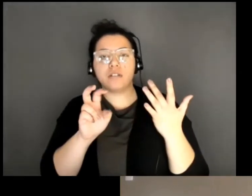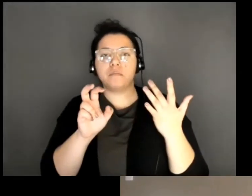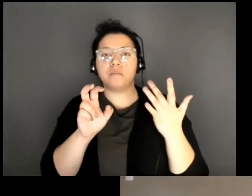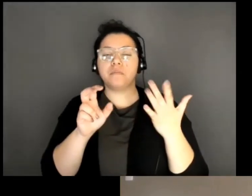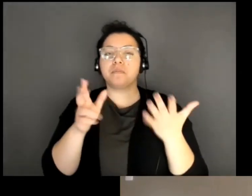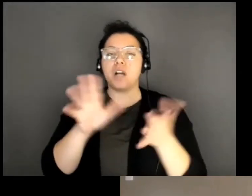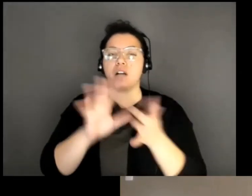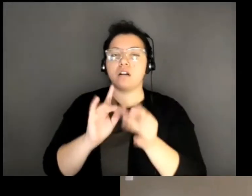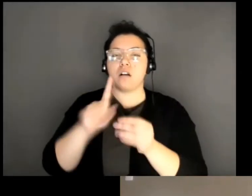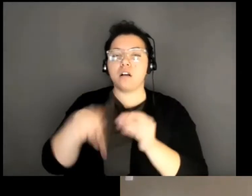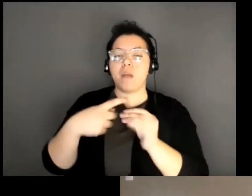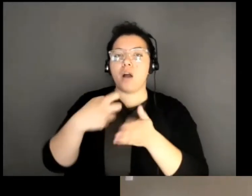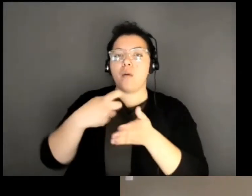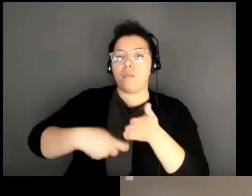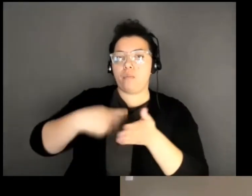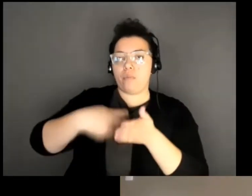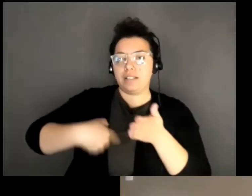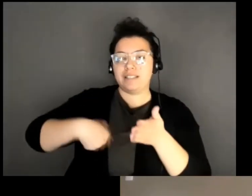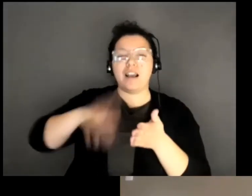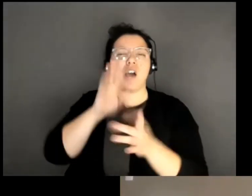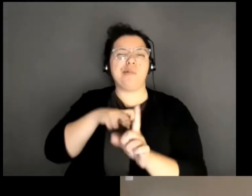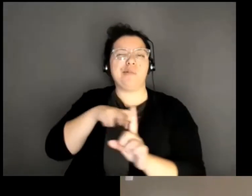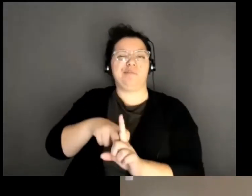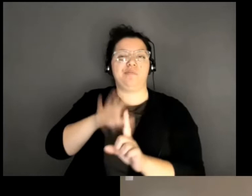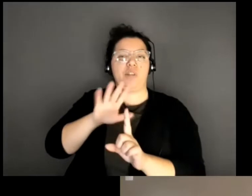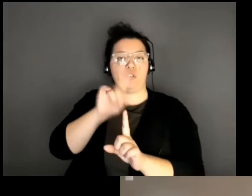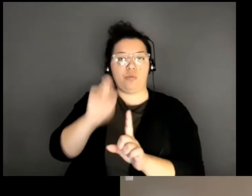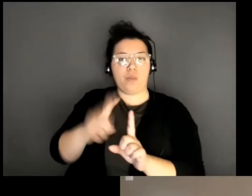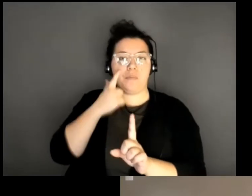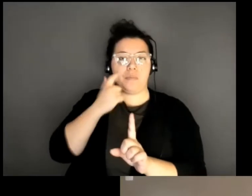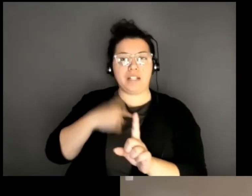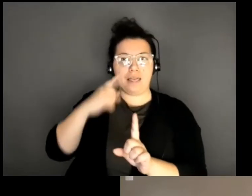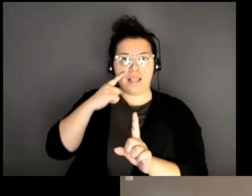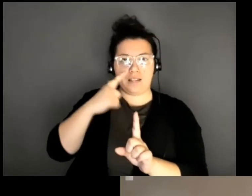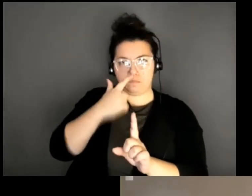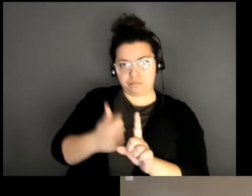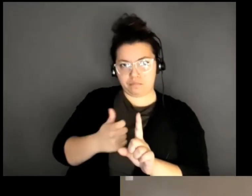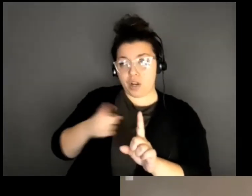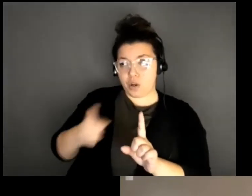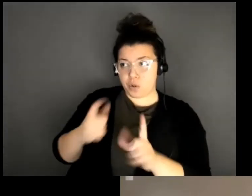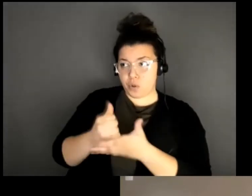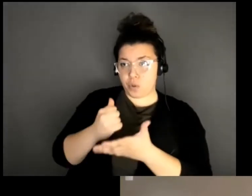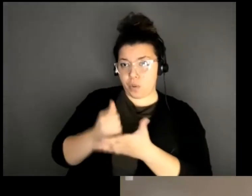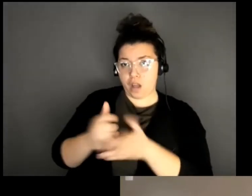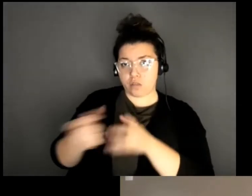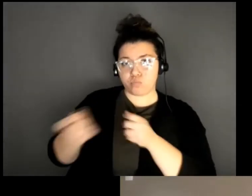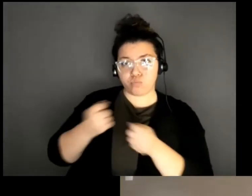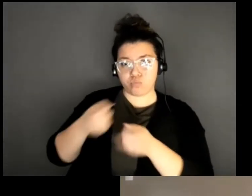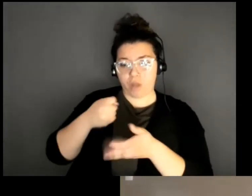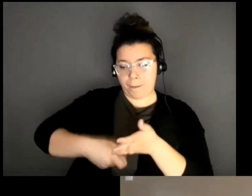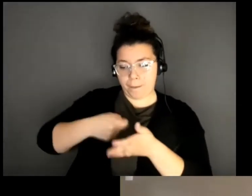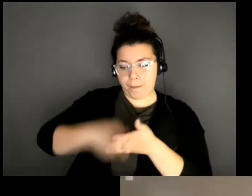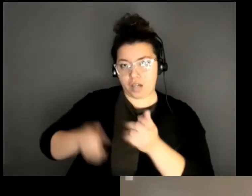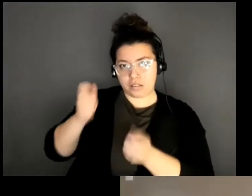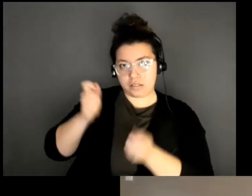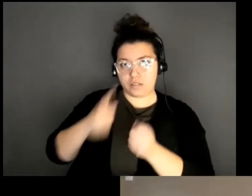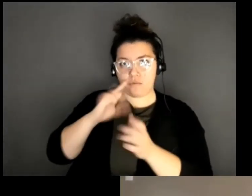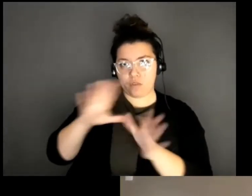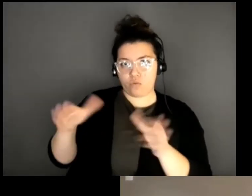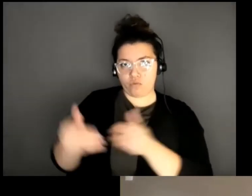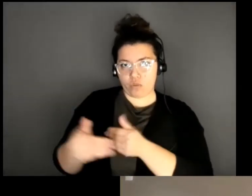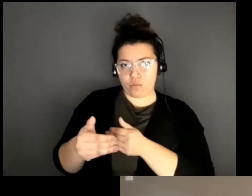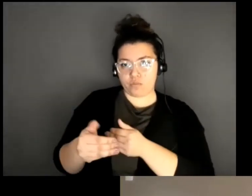spin off of her question, because I think it'd be interesting for us to hear. When you say you help with pricing the rooms, take us through